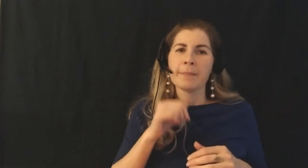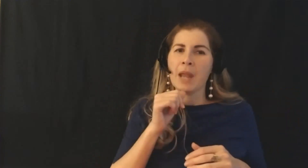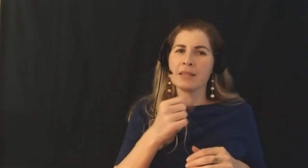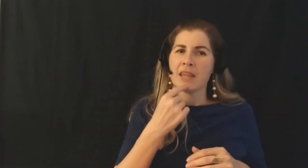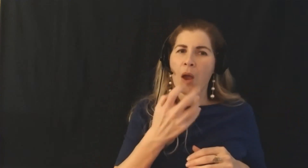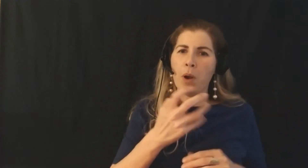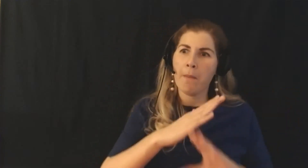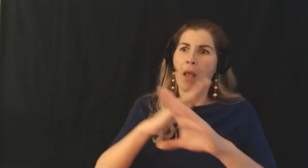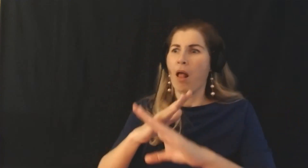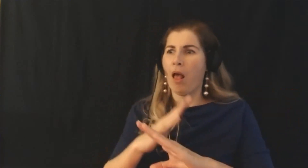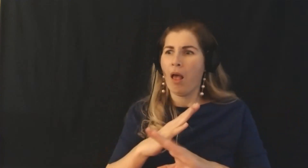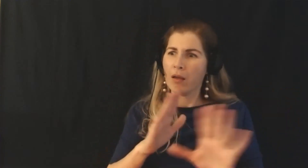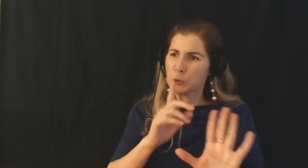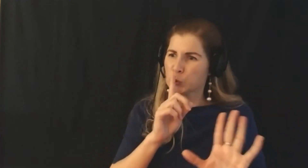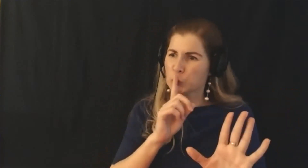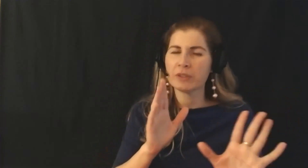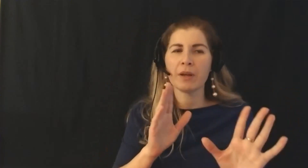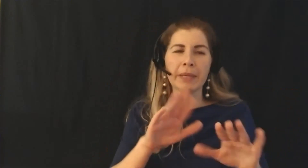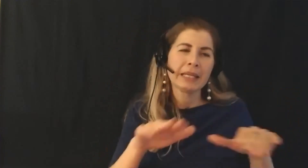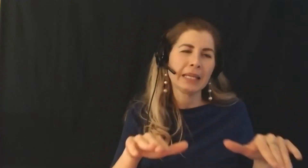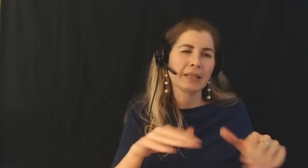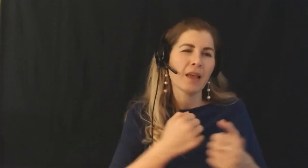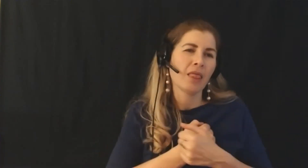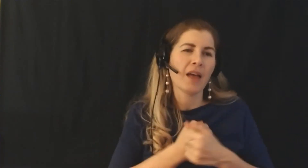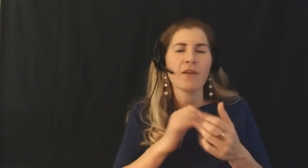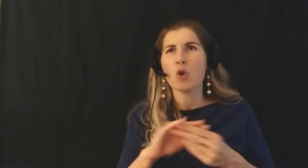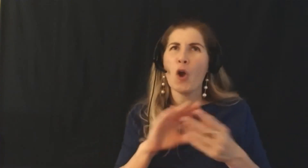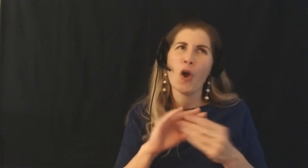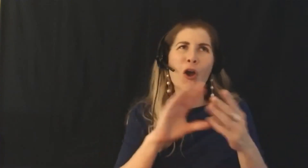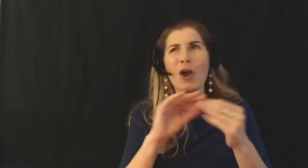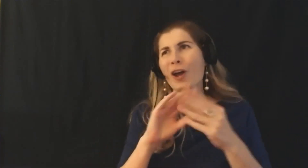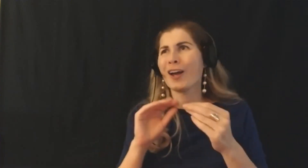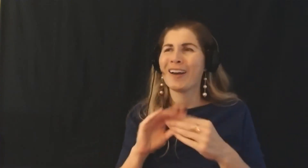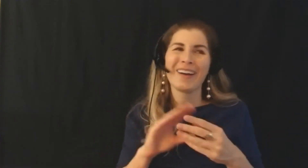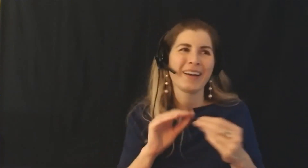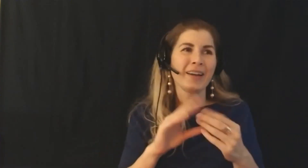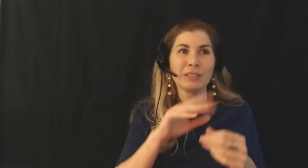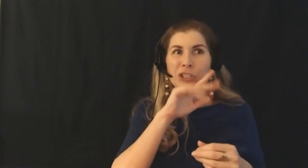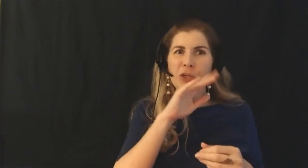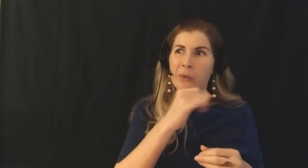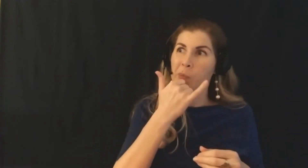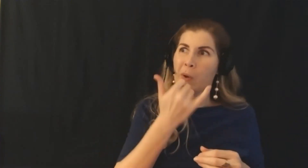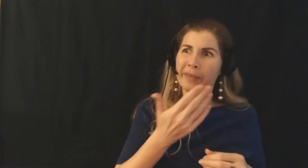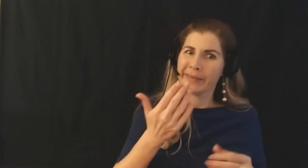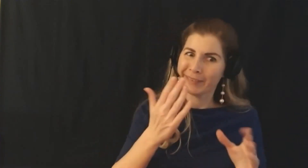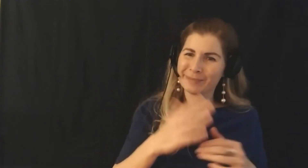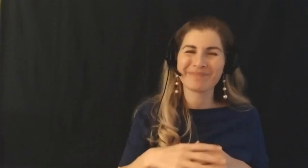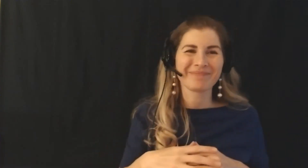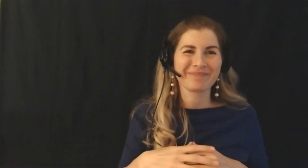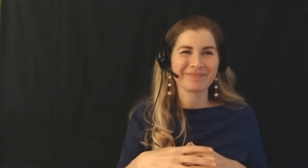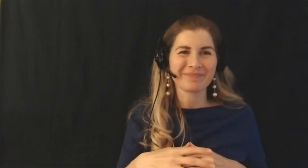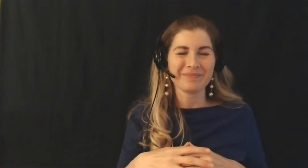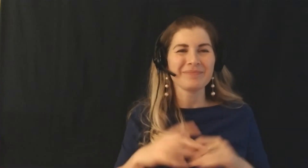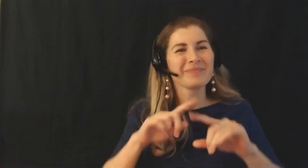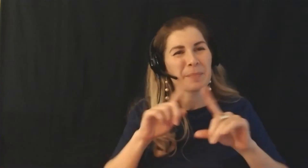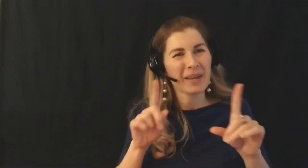them, because of course kids love to talk about all the, you know, dirty, wrong things. But